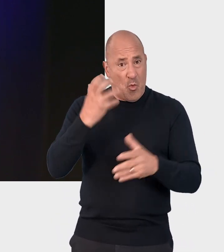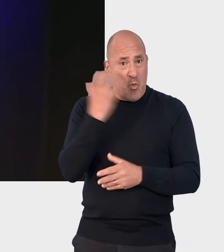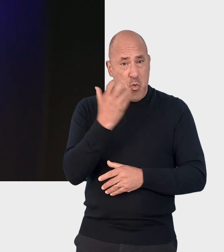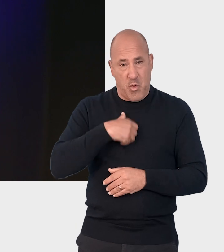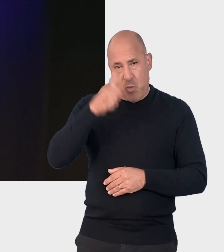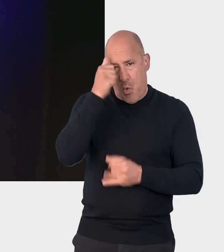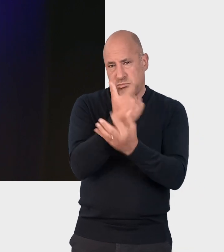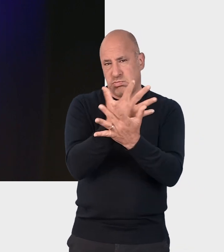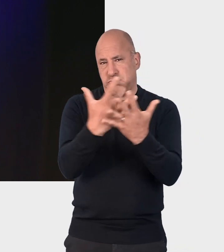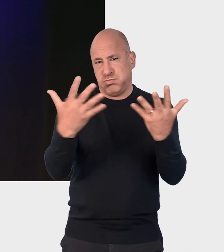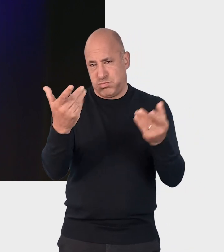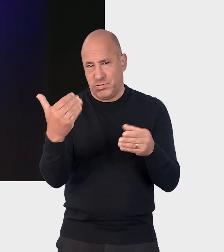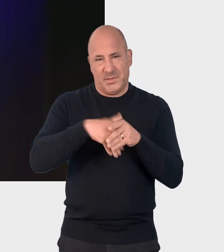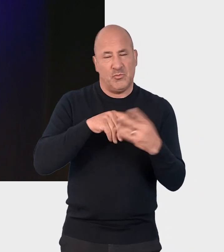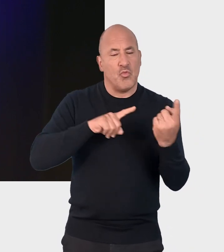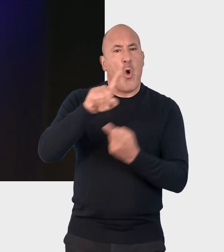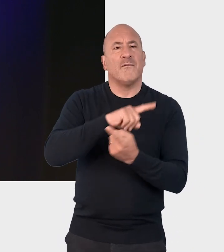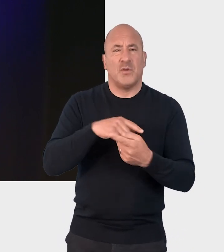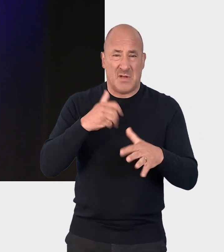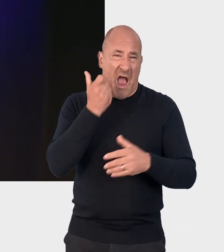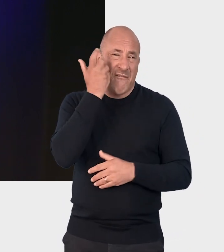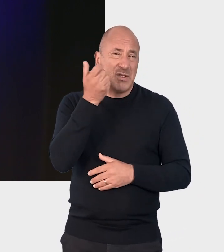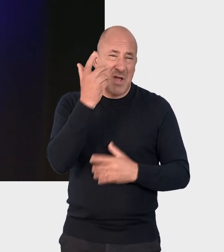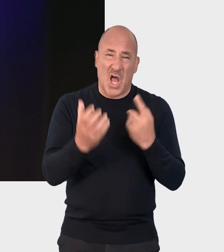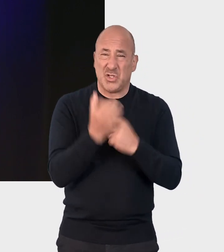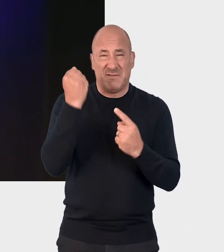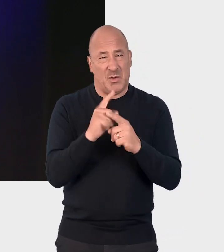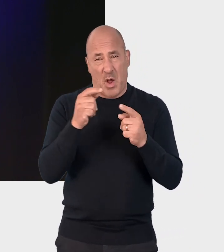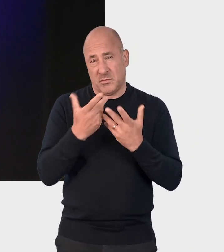have. We know what many of you